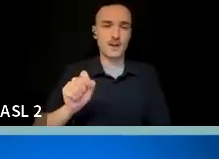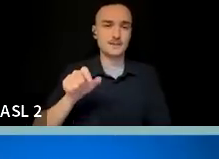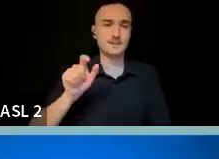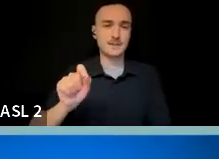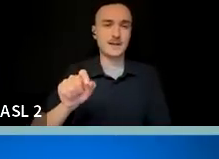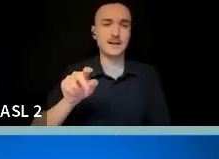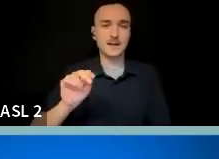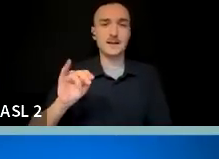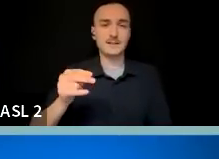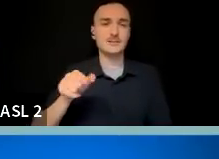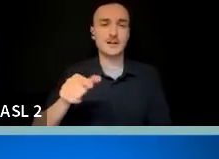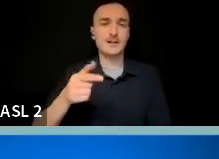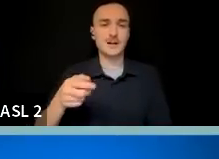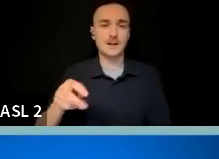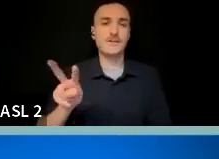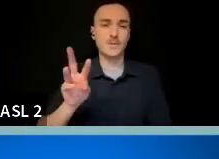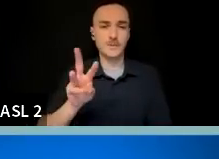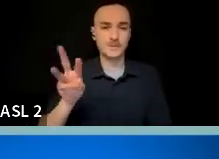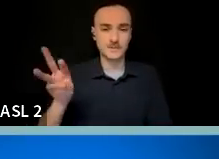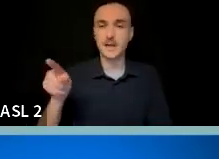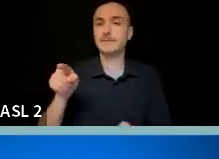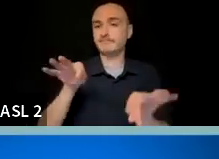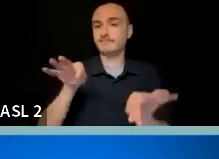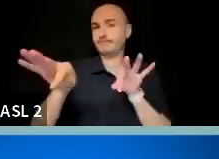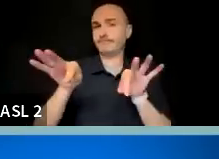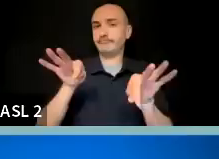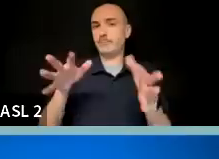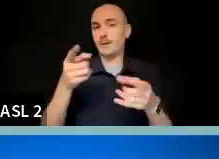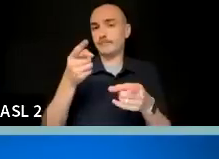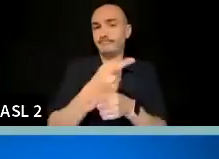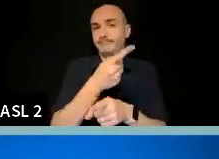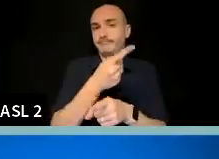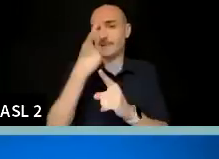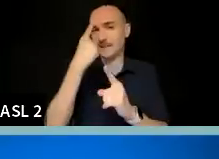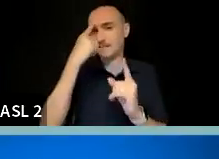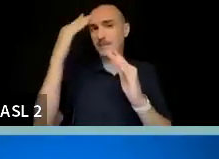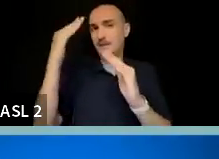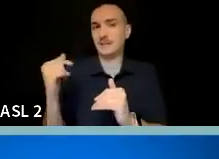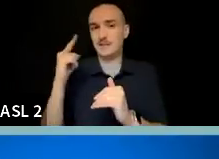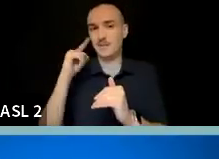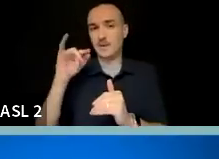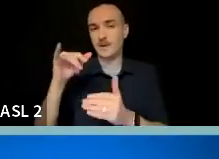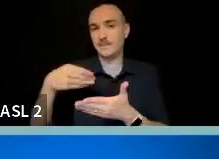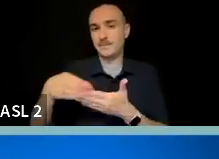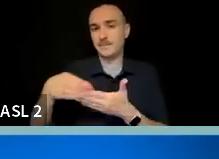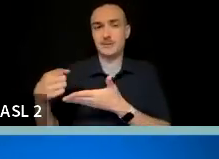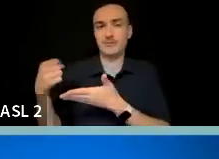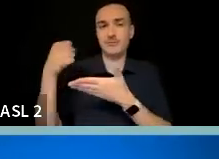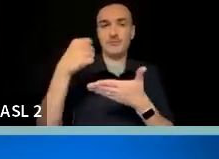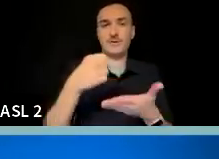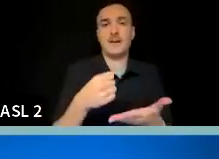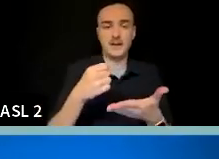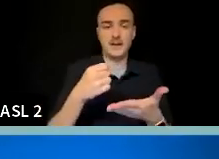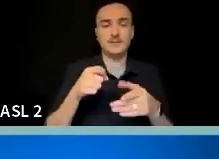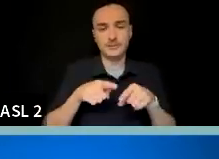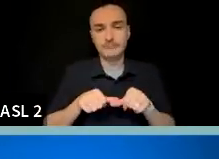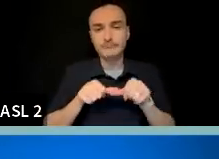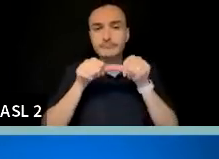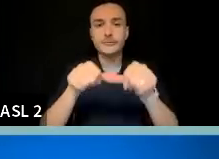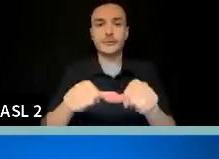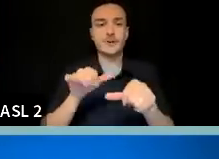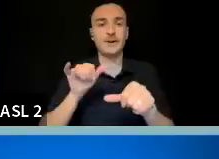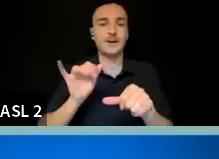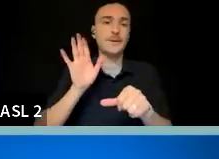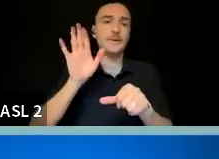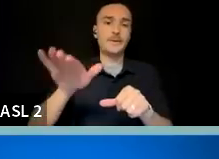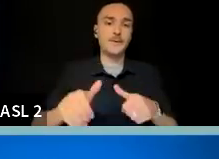and expectations for appropriate stewardship of a grant throughout its life cycle. Throughout the entire award, recipients are